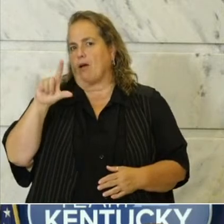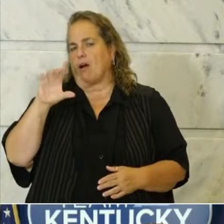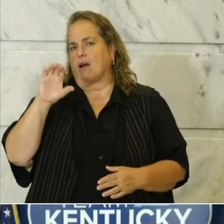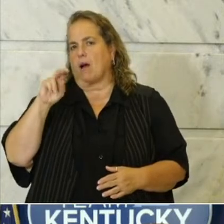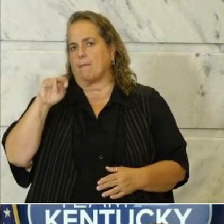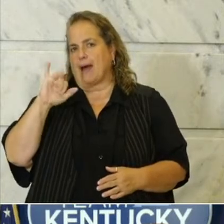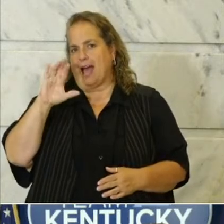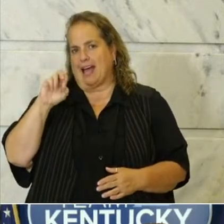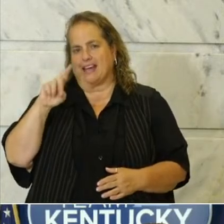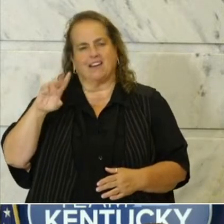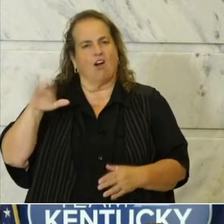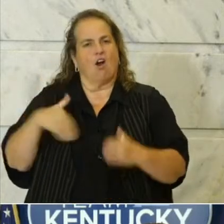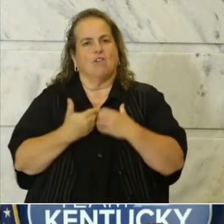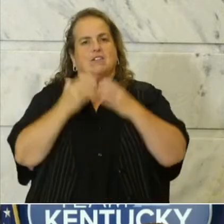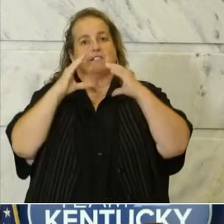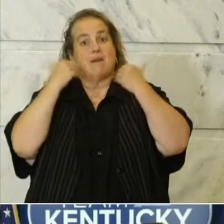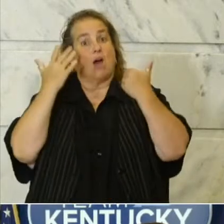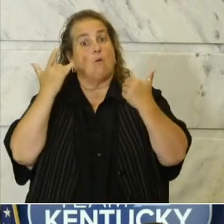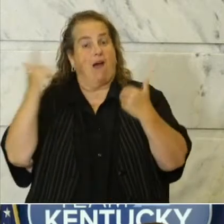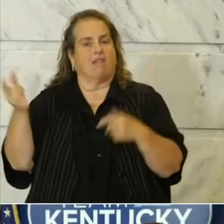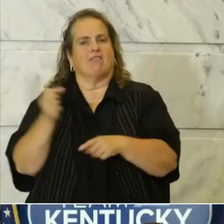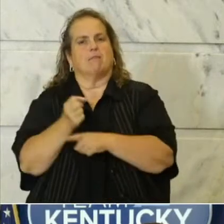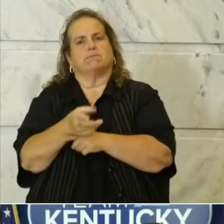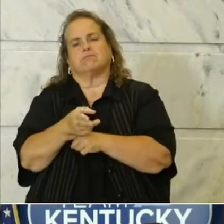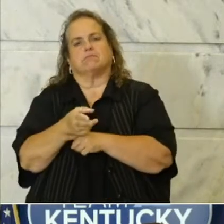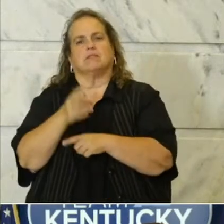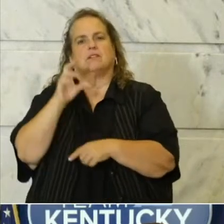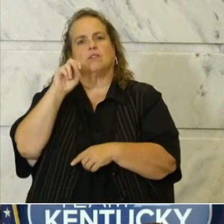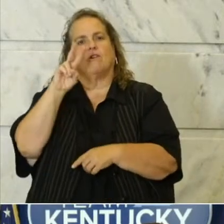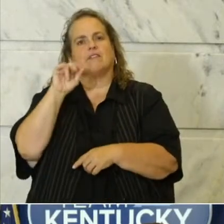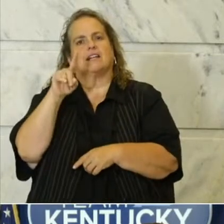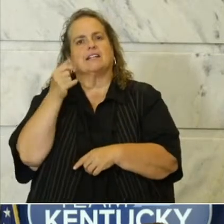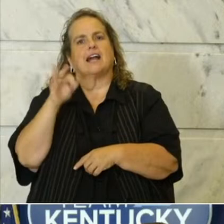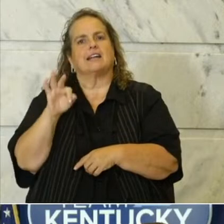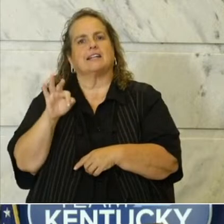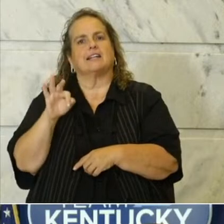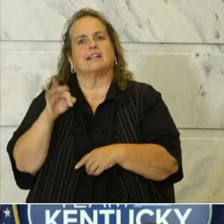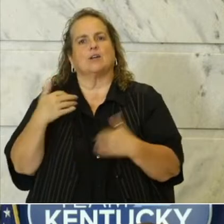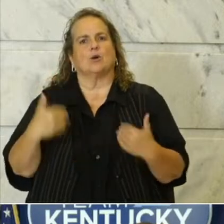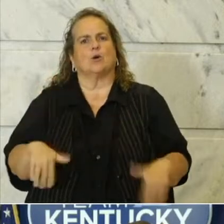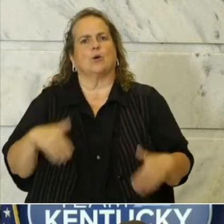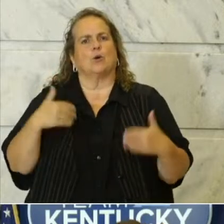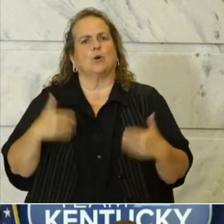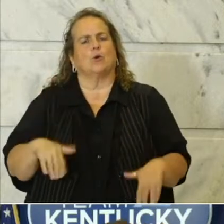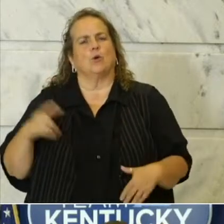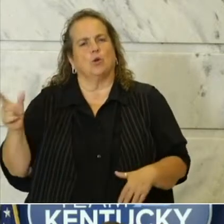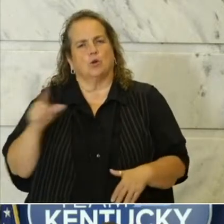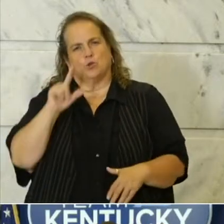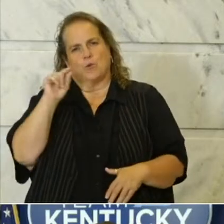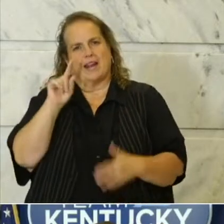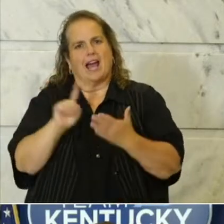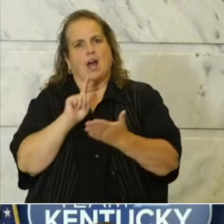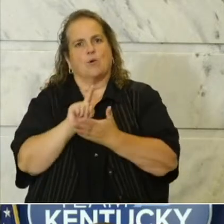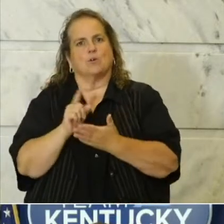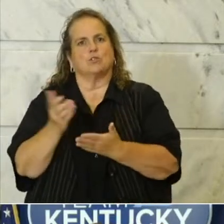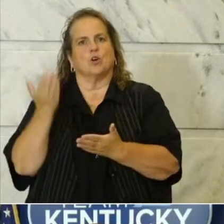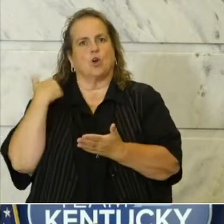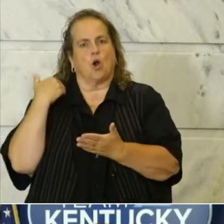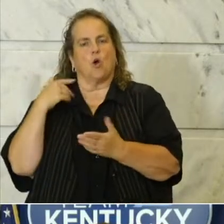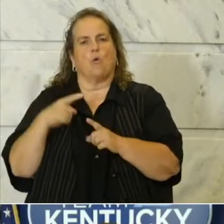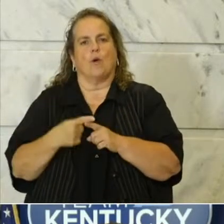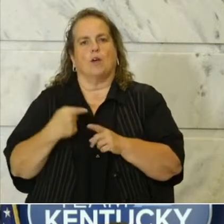all wearing big smiles because they beat COVID-19. Look at that. This is from 20 hours ago when we pulled